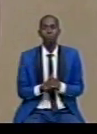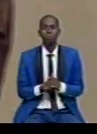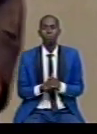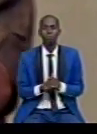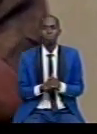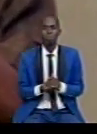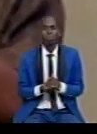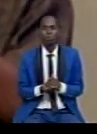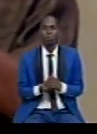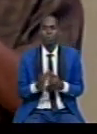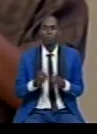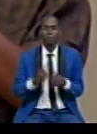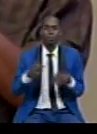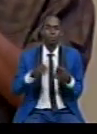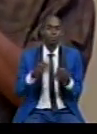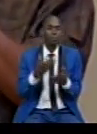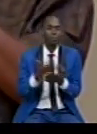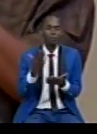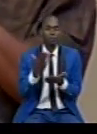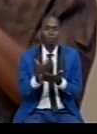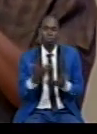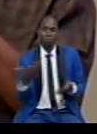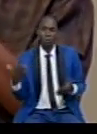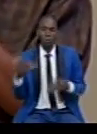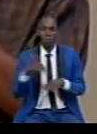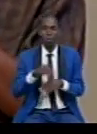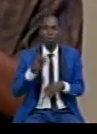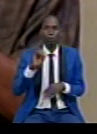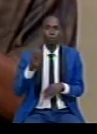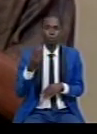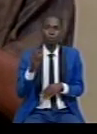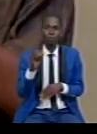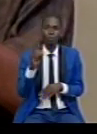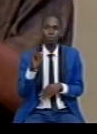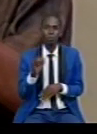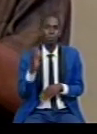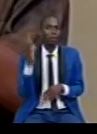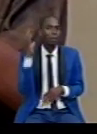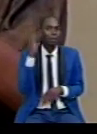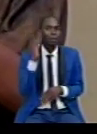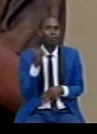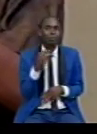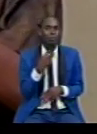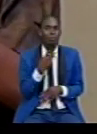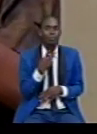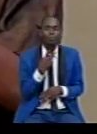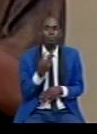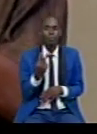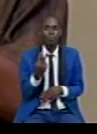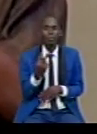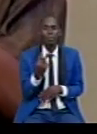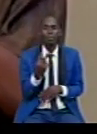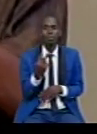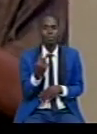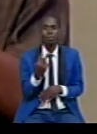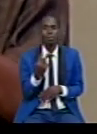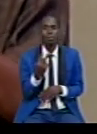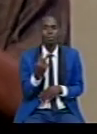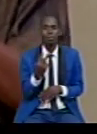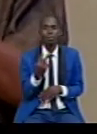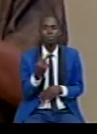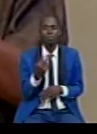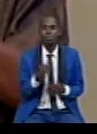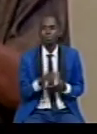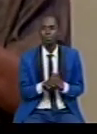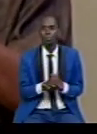when I went to buy the part, I heard a voice. Because that time that I said the GS approved for us, the